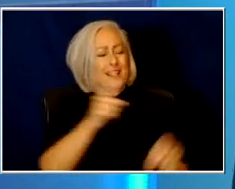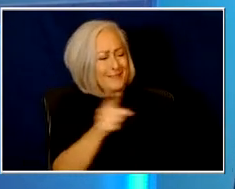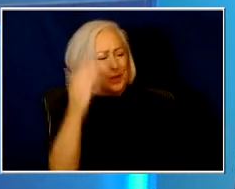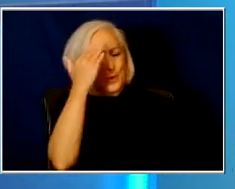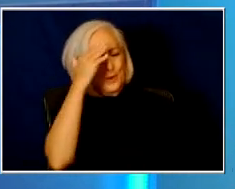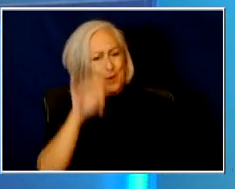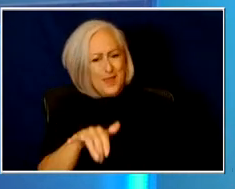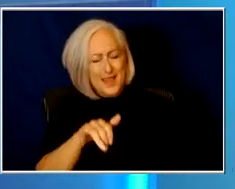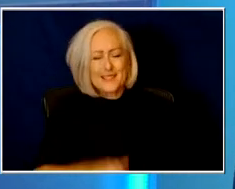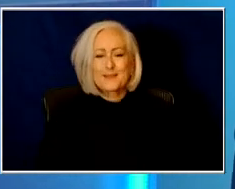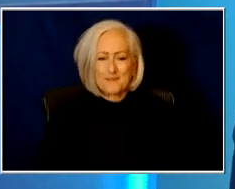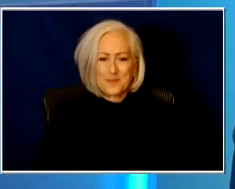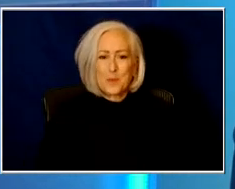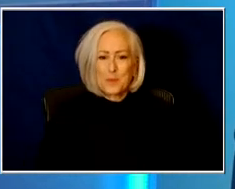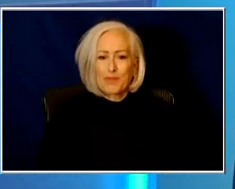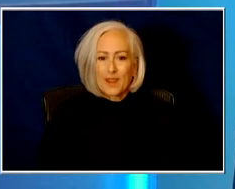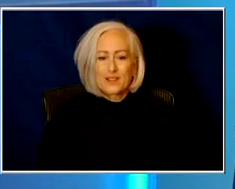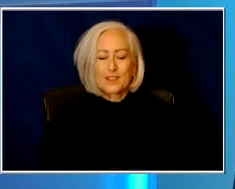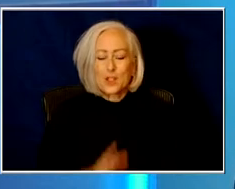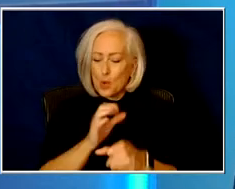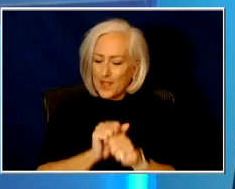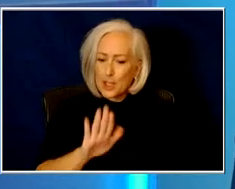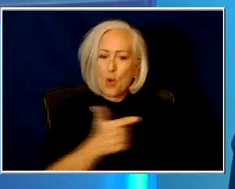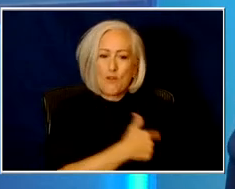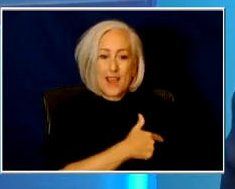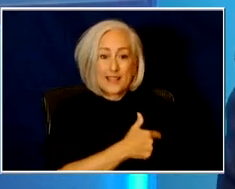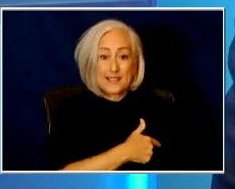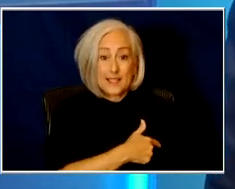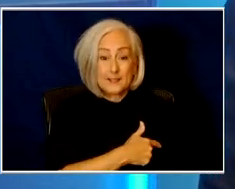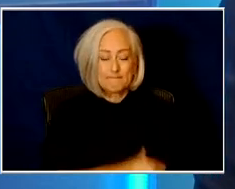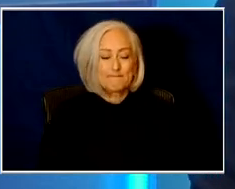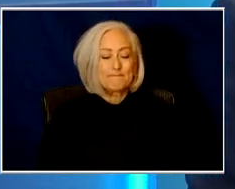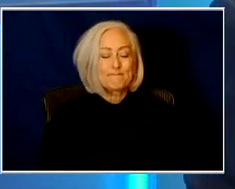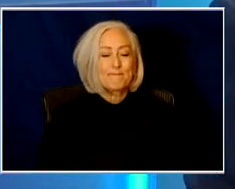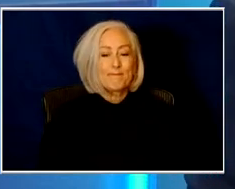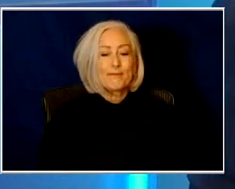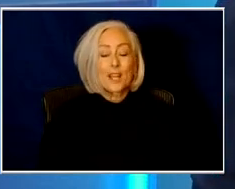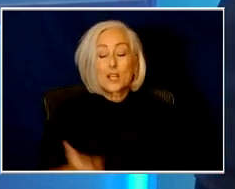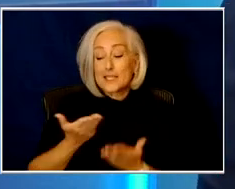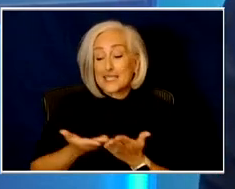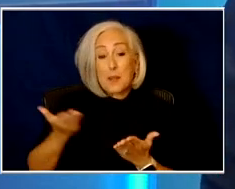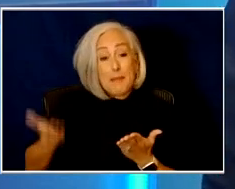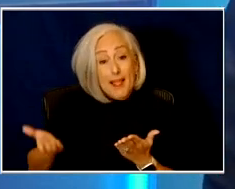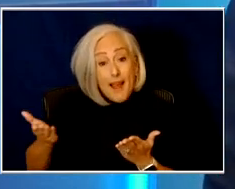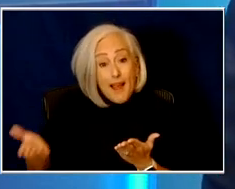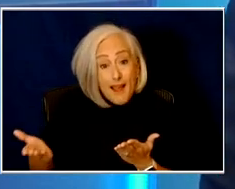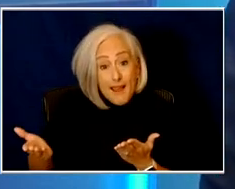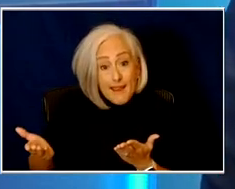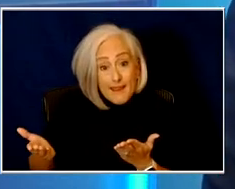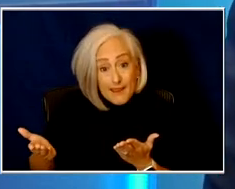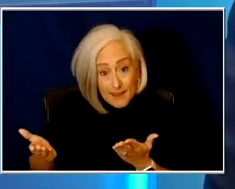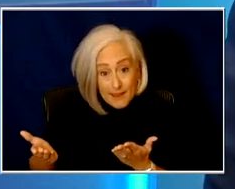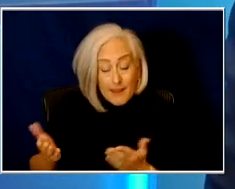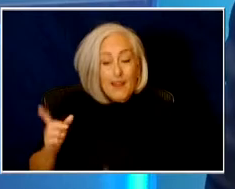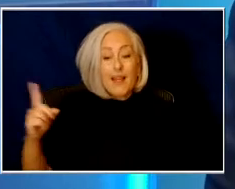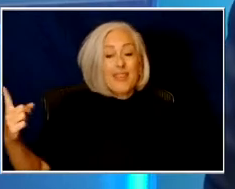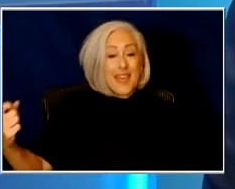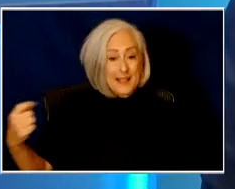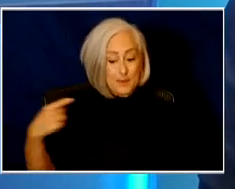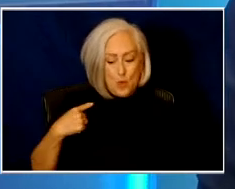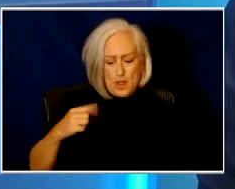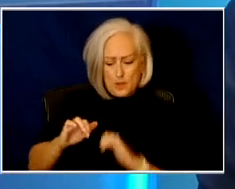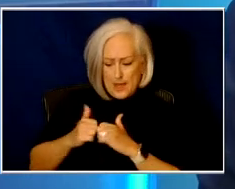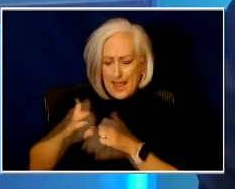uh yeah just just get your vaccine as far as Supply goes uh you know earlier you know Danny asked me a question about how we were getting the vaccine